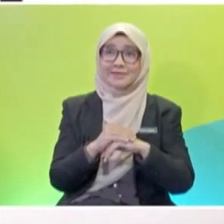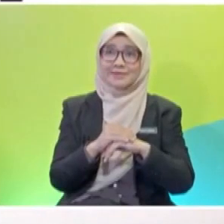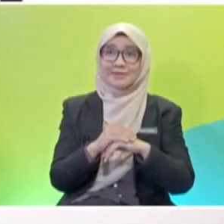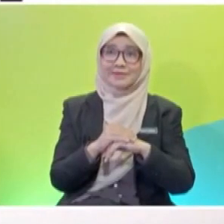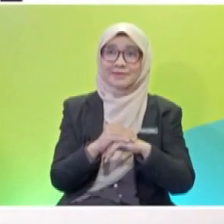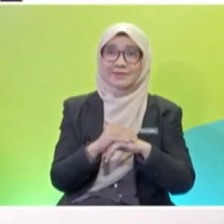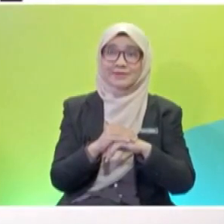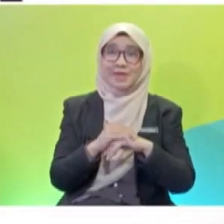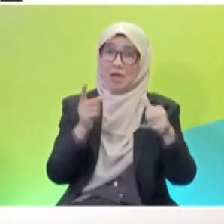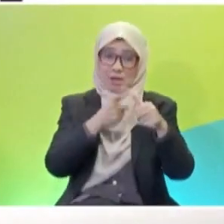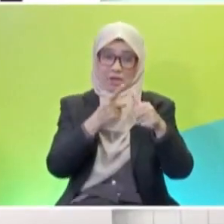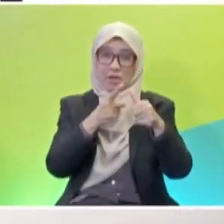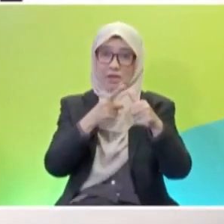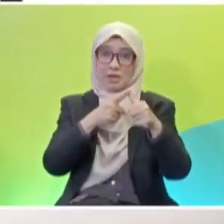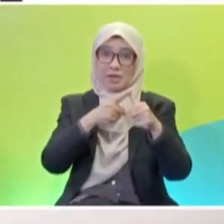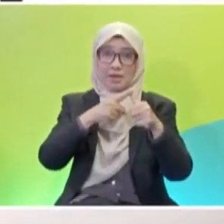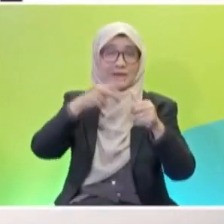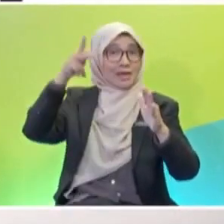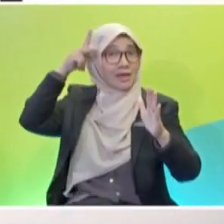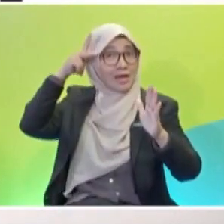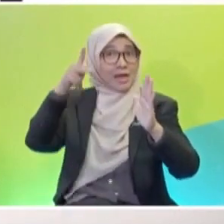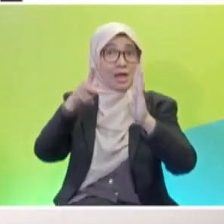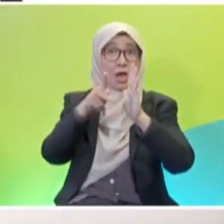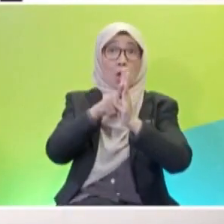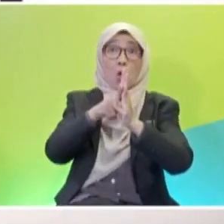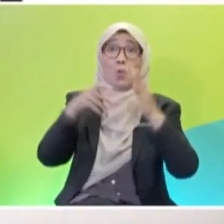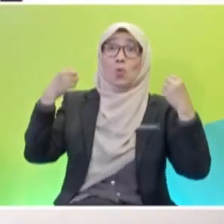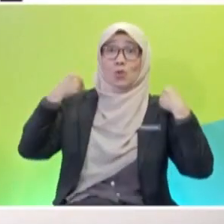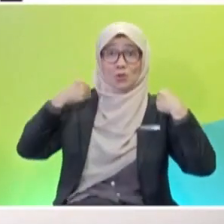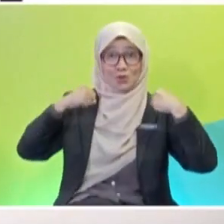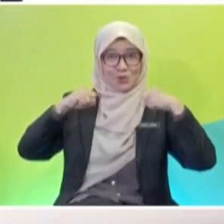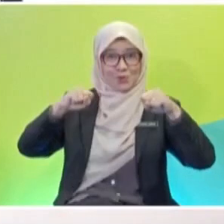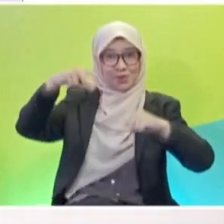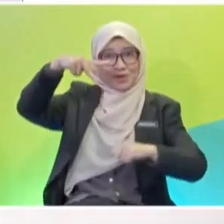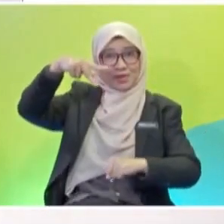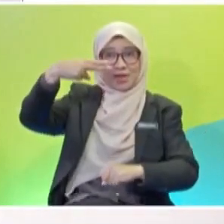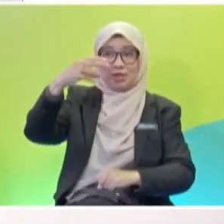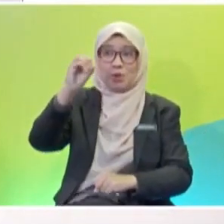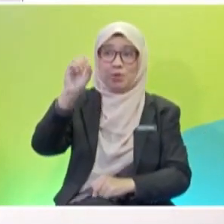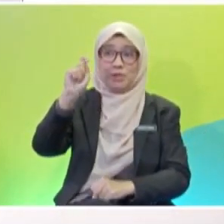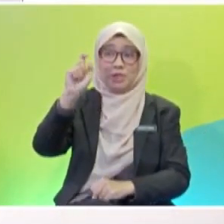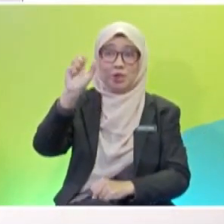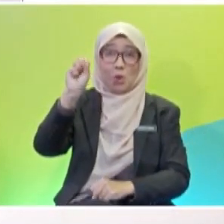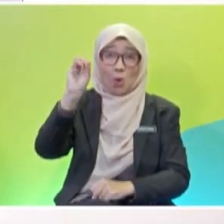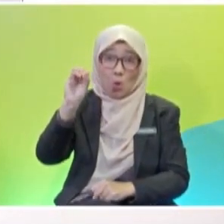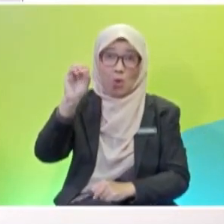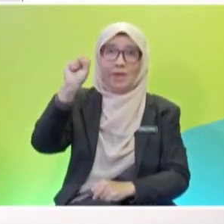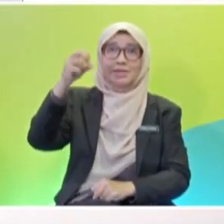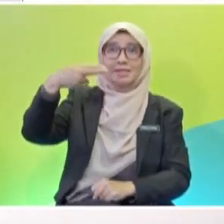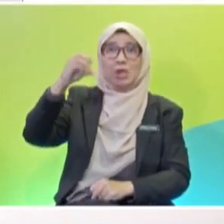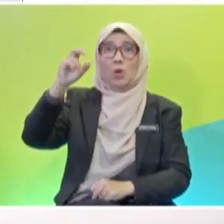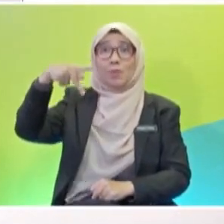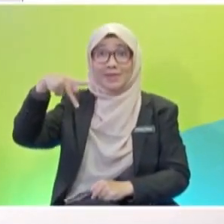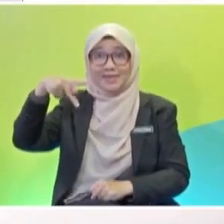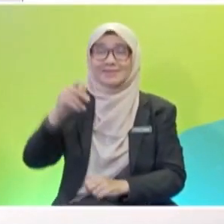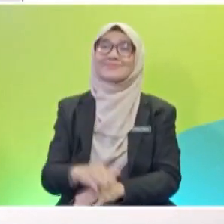Which The one? first one, Photoshop. Yes, that's correct. The first one on the top left is Photoshop. Wonderful. Great. What about